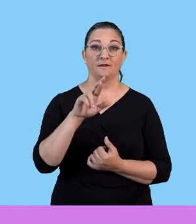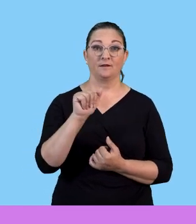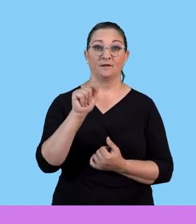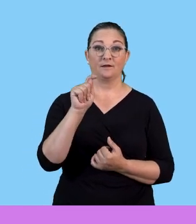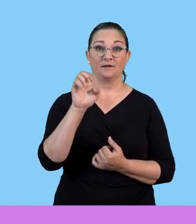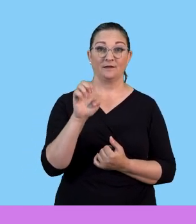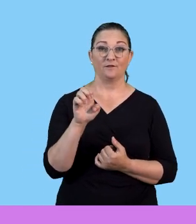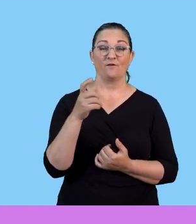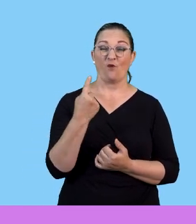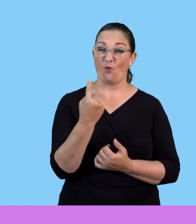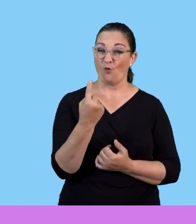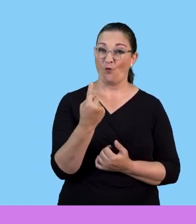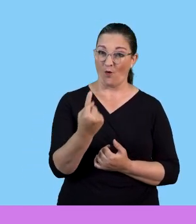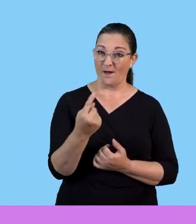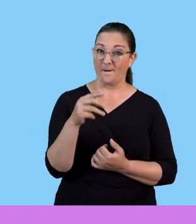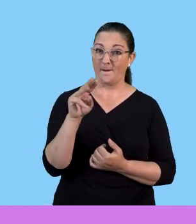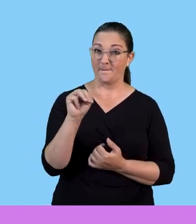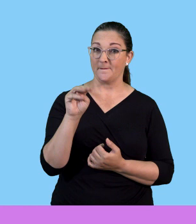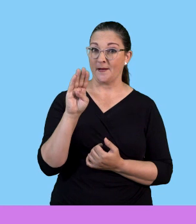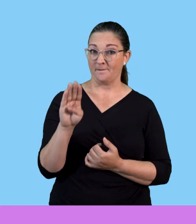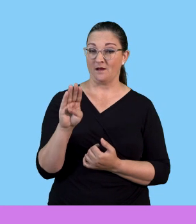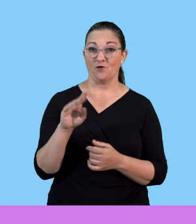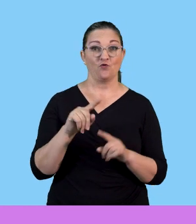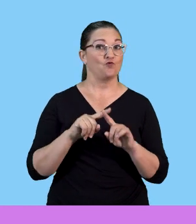rand per megabyte,